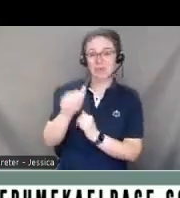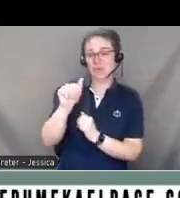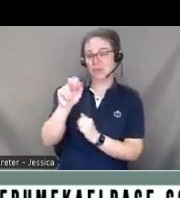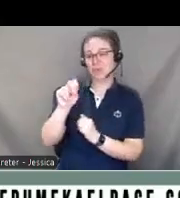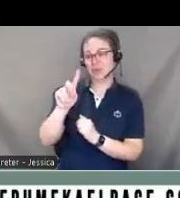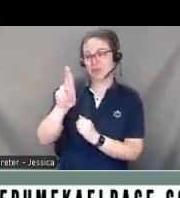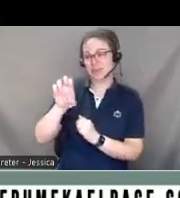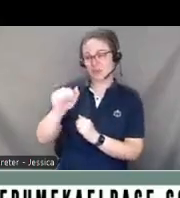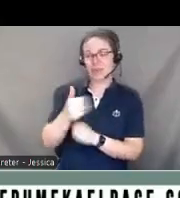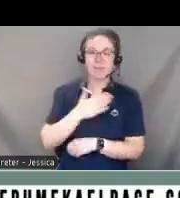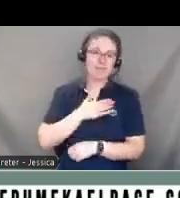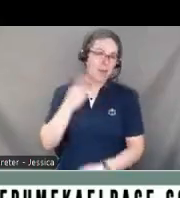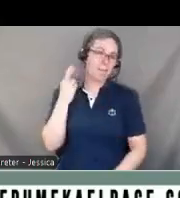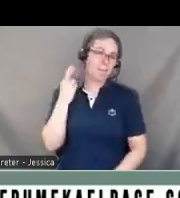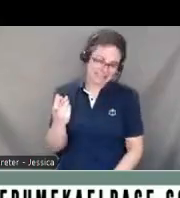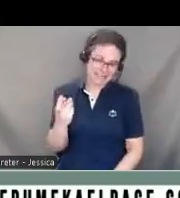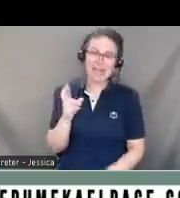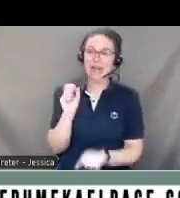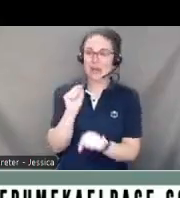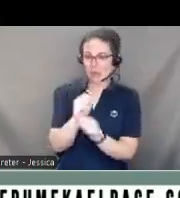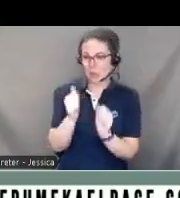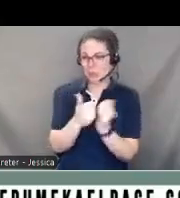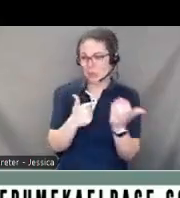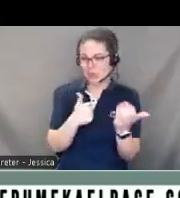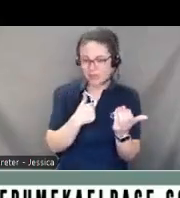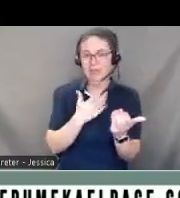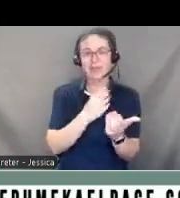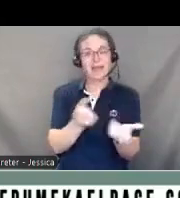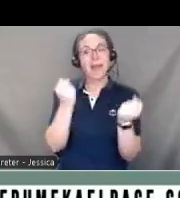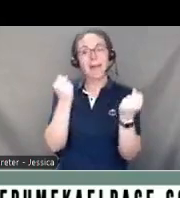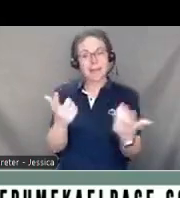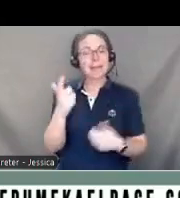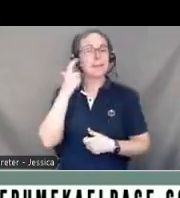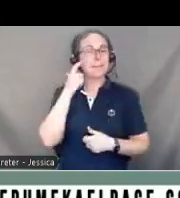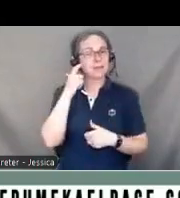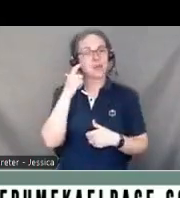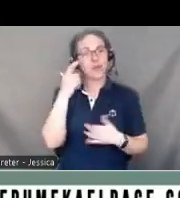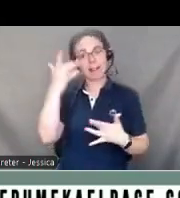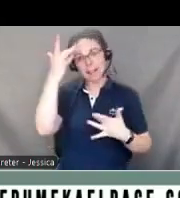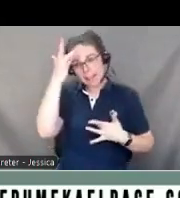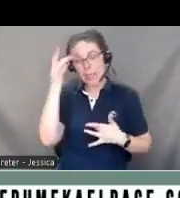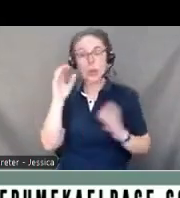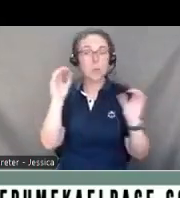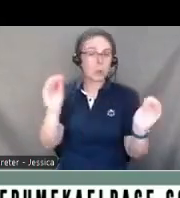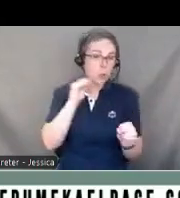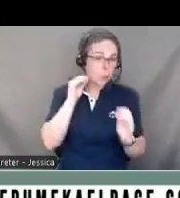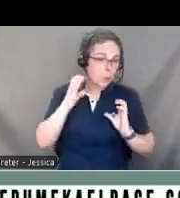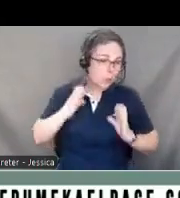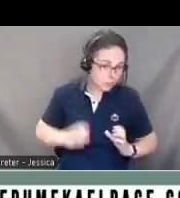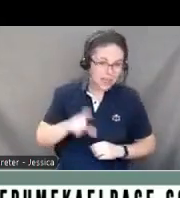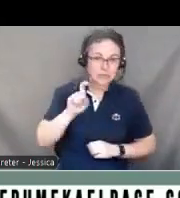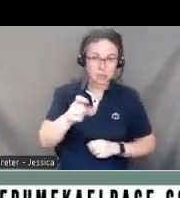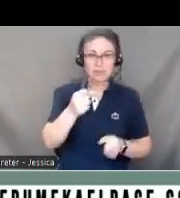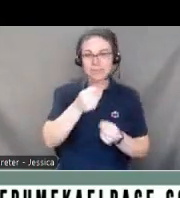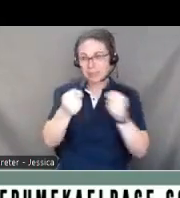best friend, and she works for me along with a lot of the mentally ill and homeless clients who need placements. I